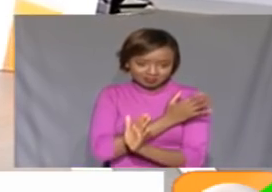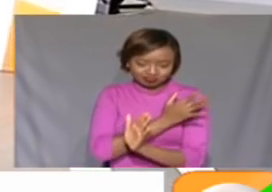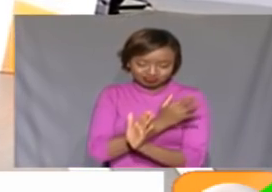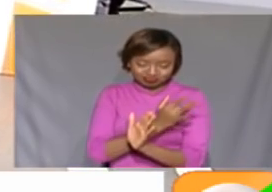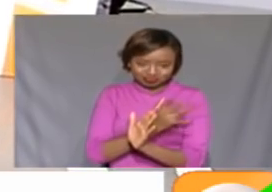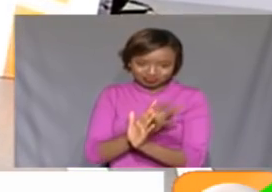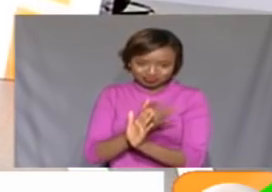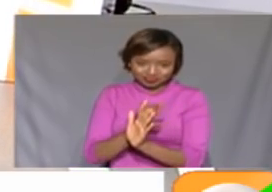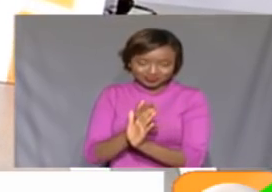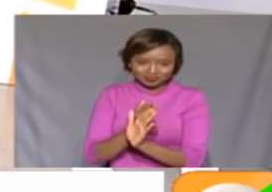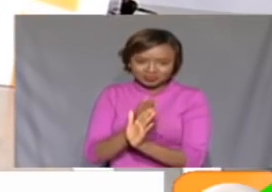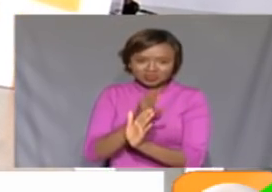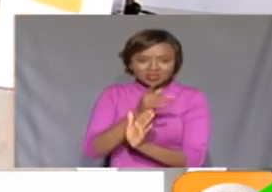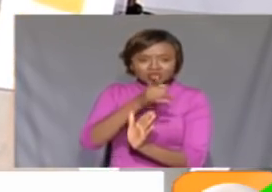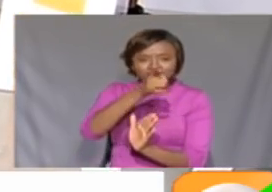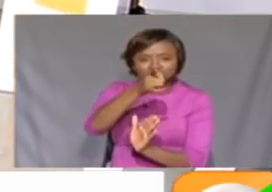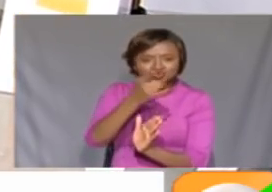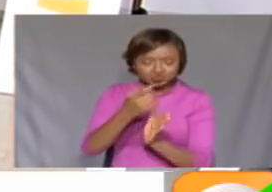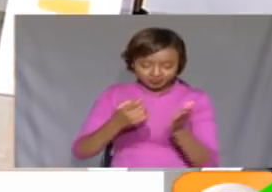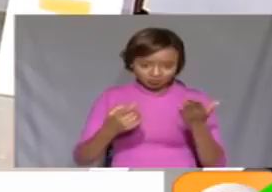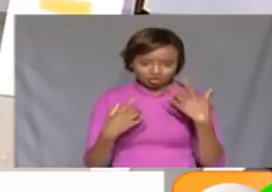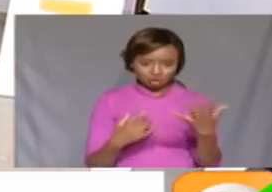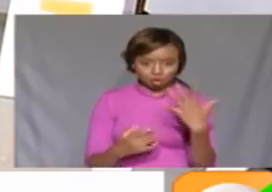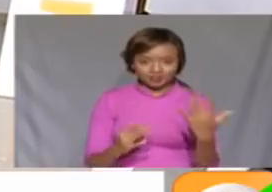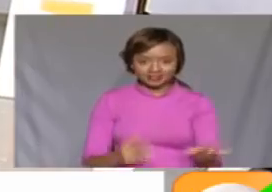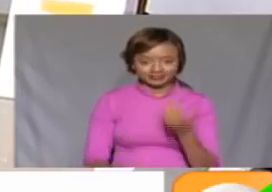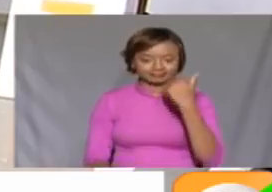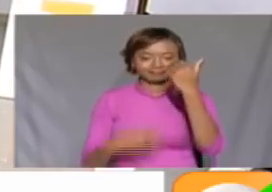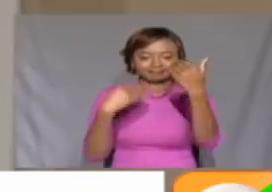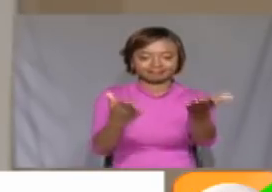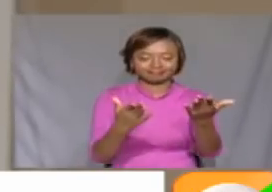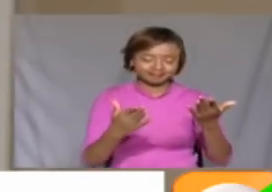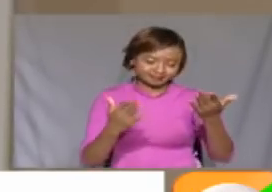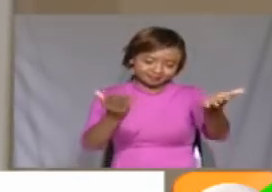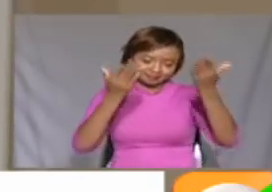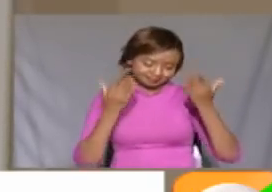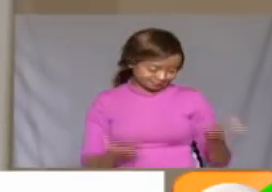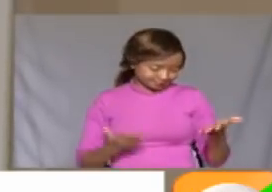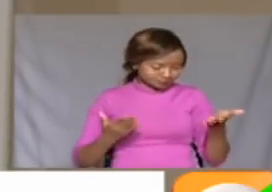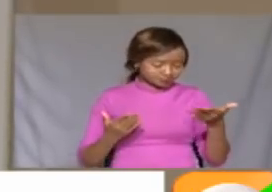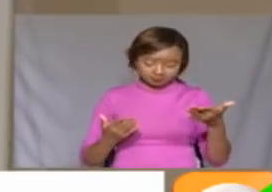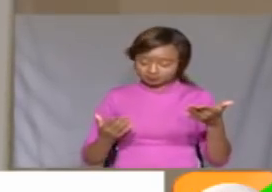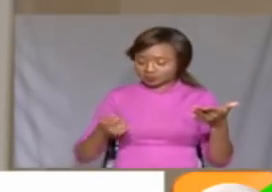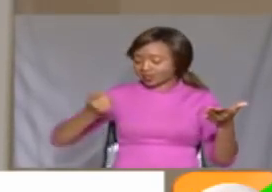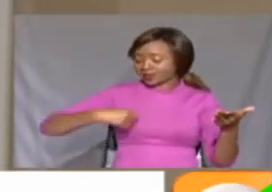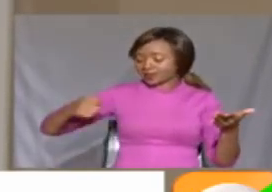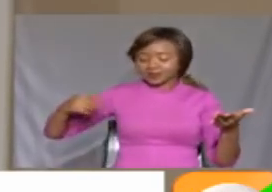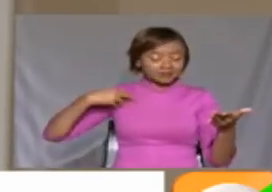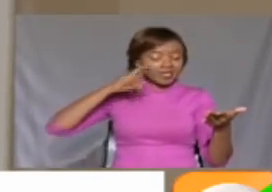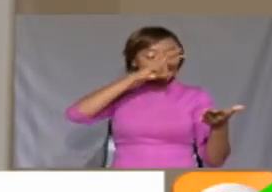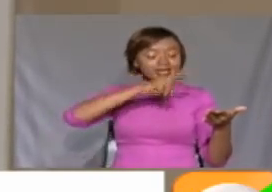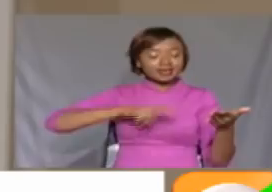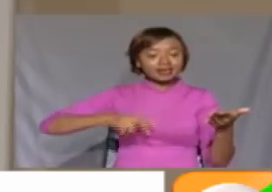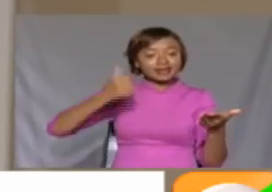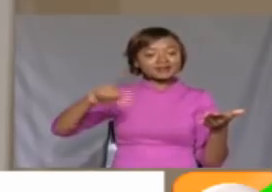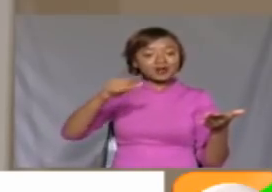that, how is it that you can sign a document whose content you don't understand, whose implications you're not